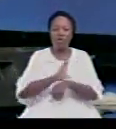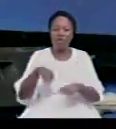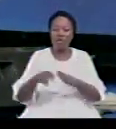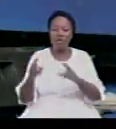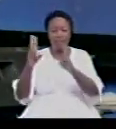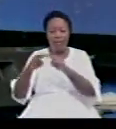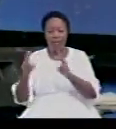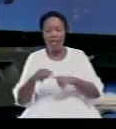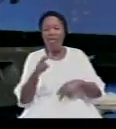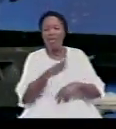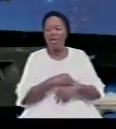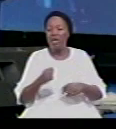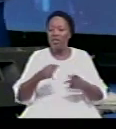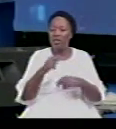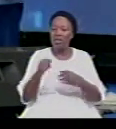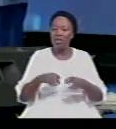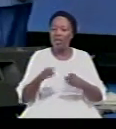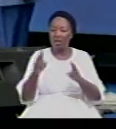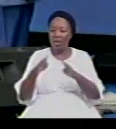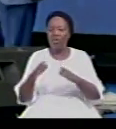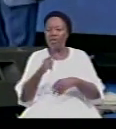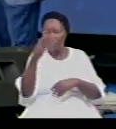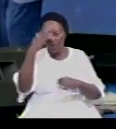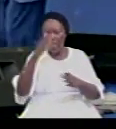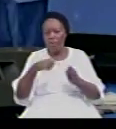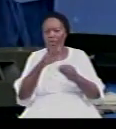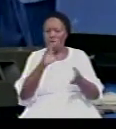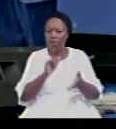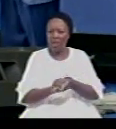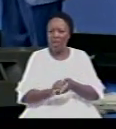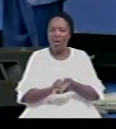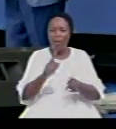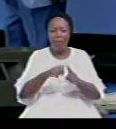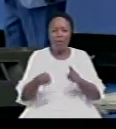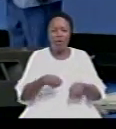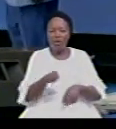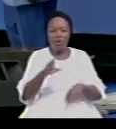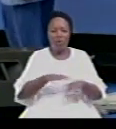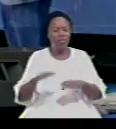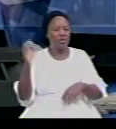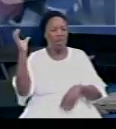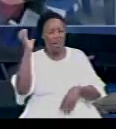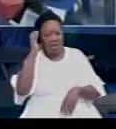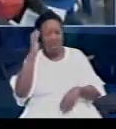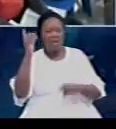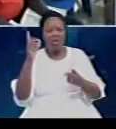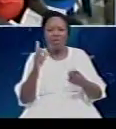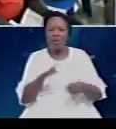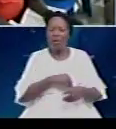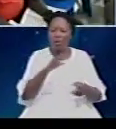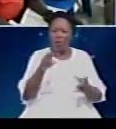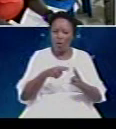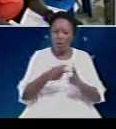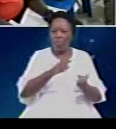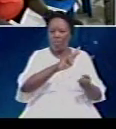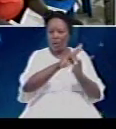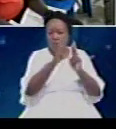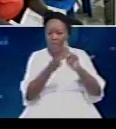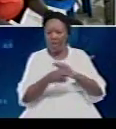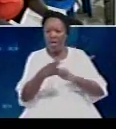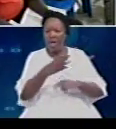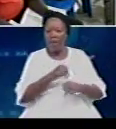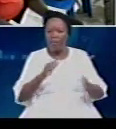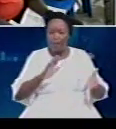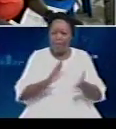built. They know about that, but they did not hearken, repent, and believe the